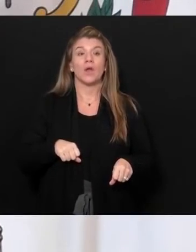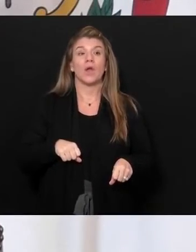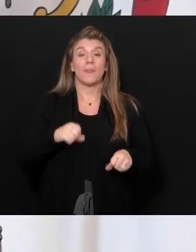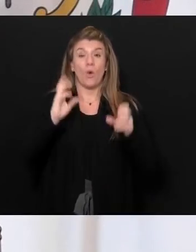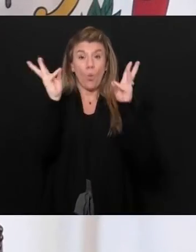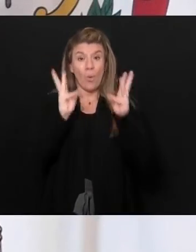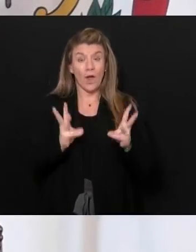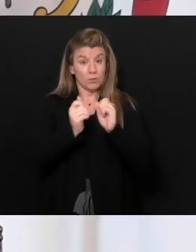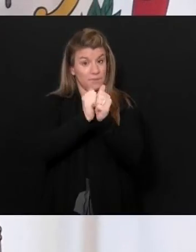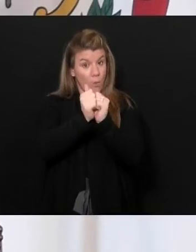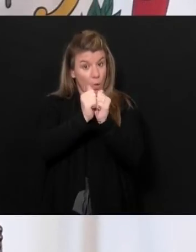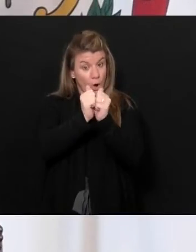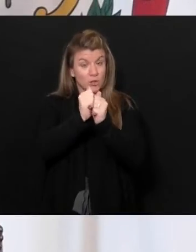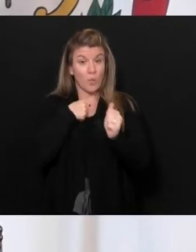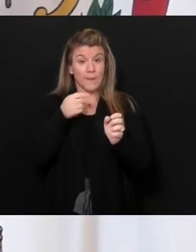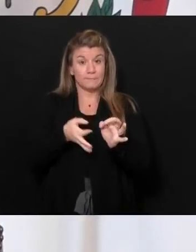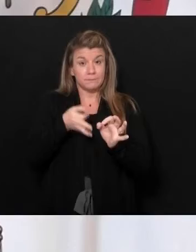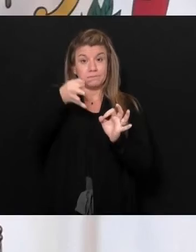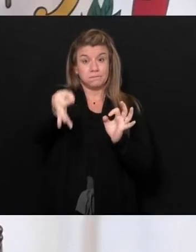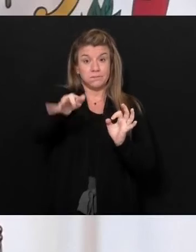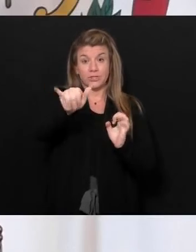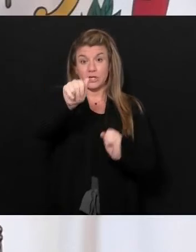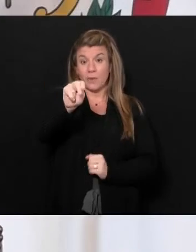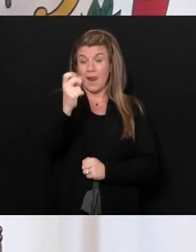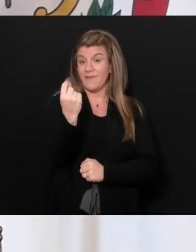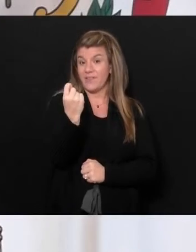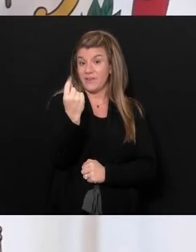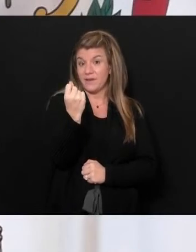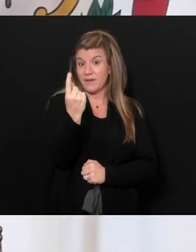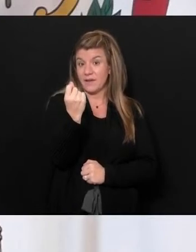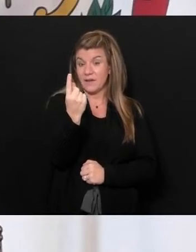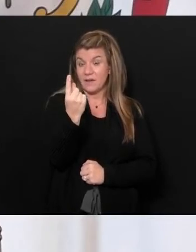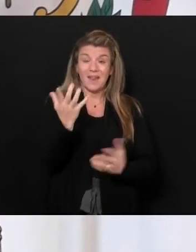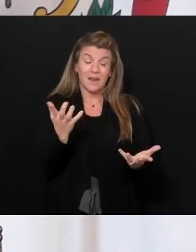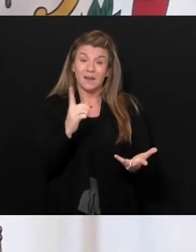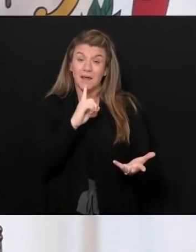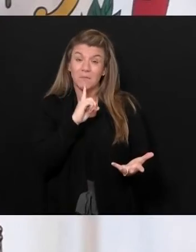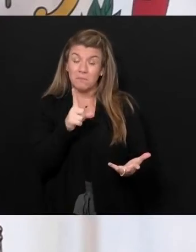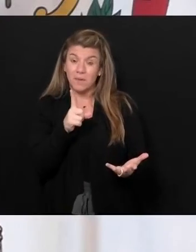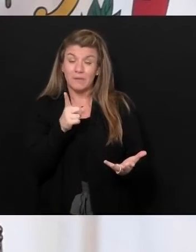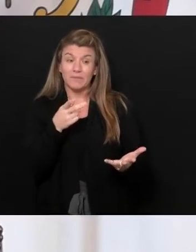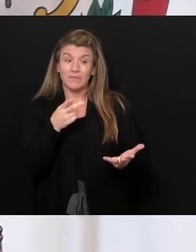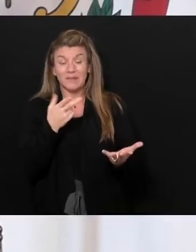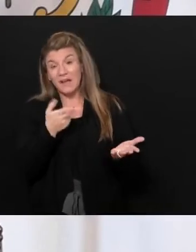winter activities back to January the 11th. To be very frank